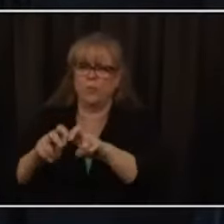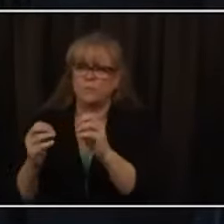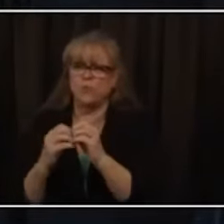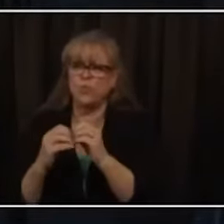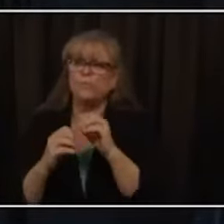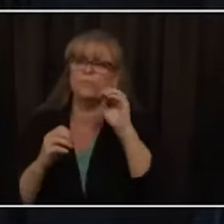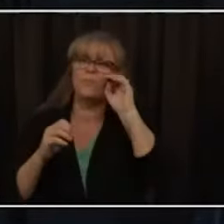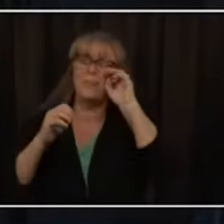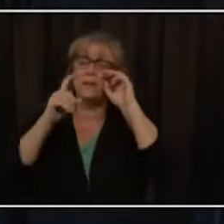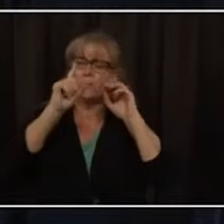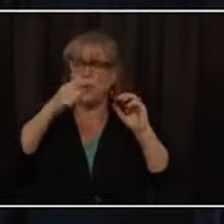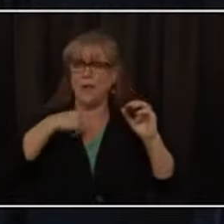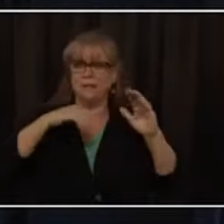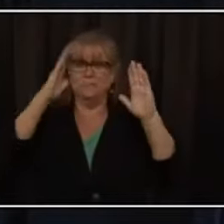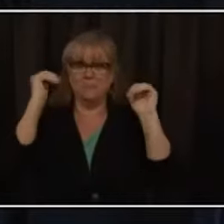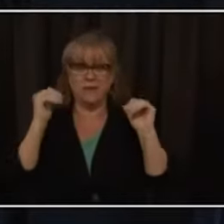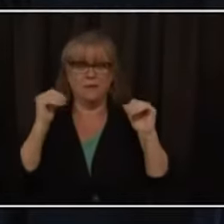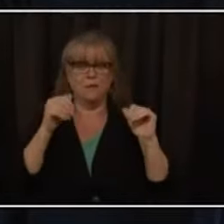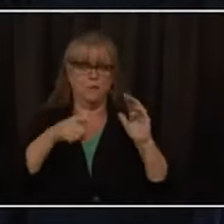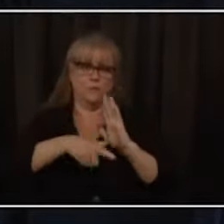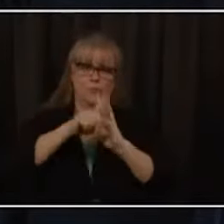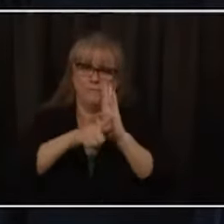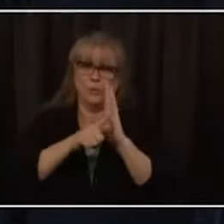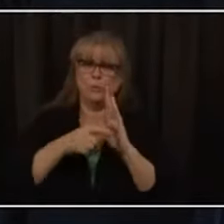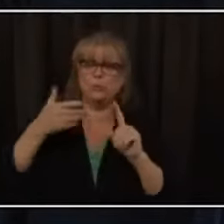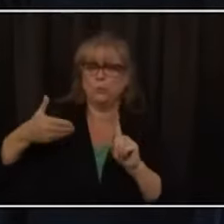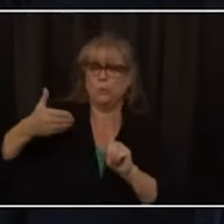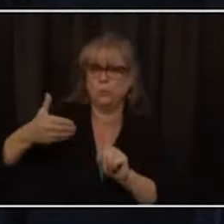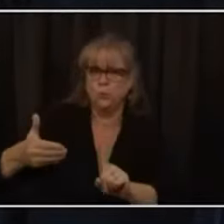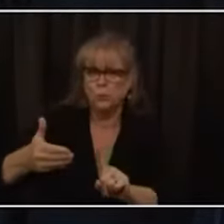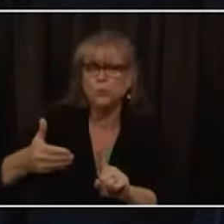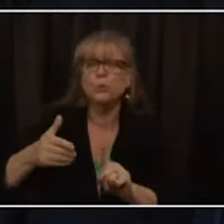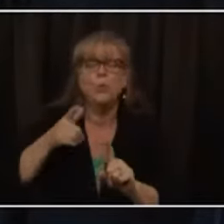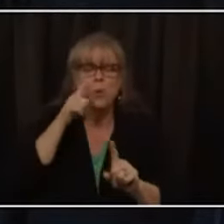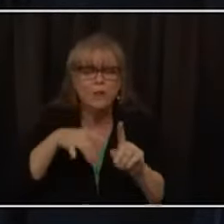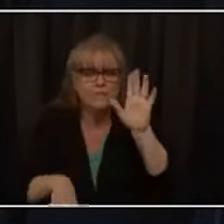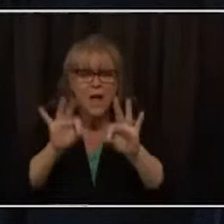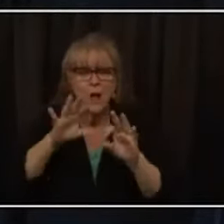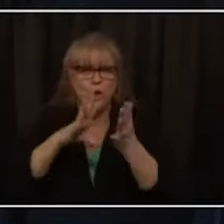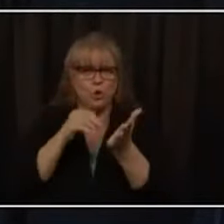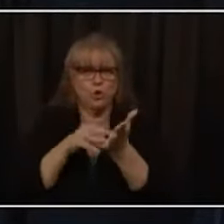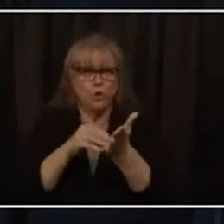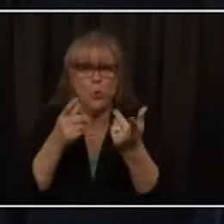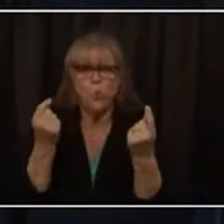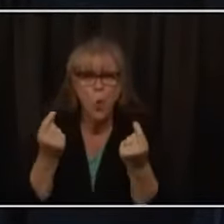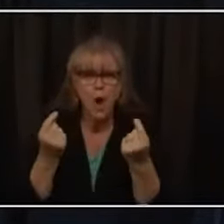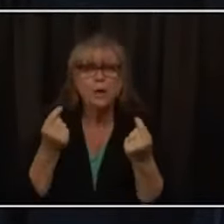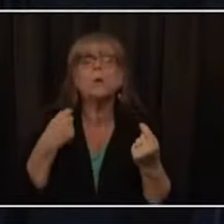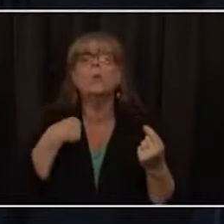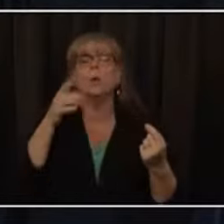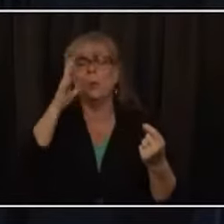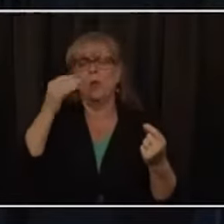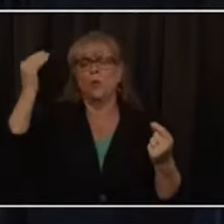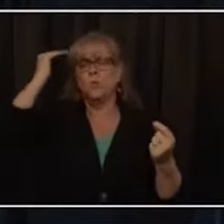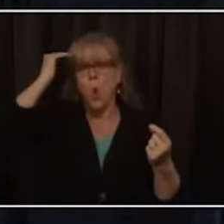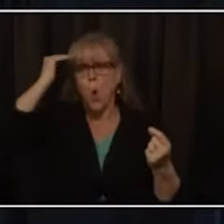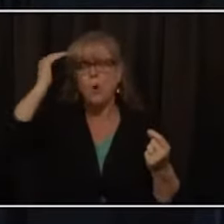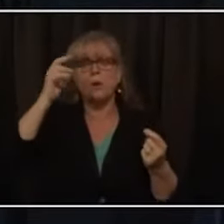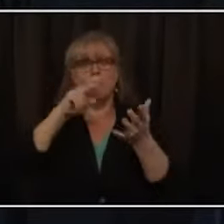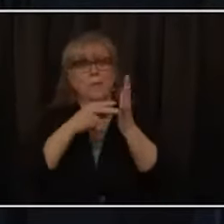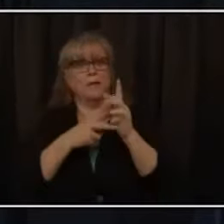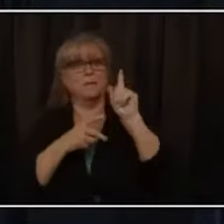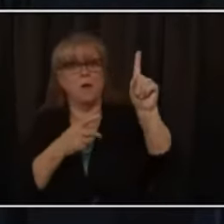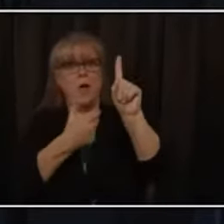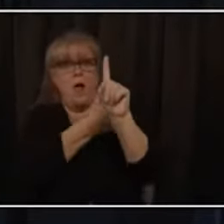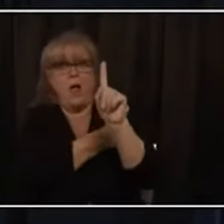review occurring, other cases will be identified. Hospitals across the nation may have cases today that they'll report